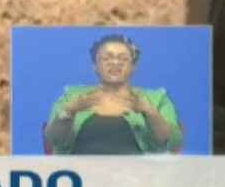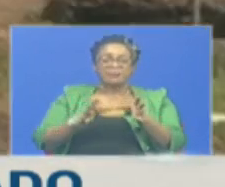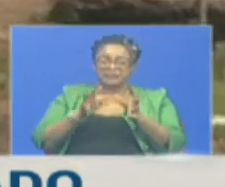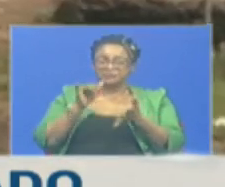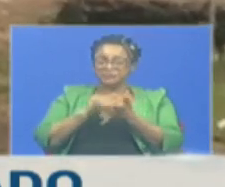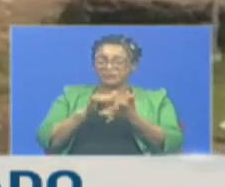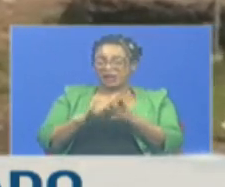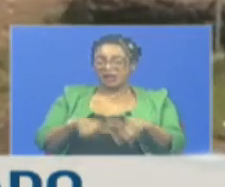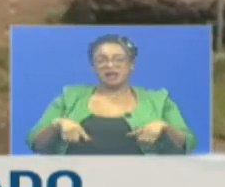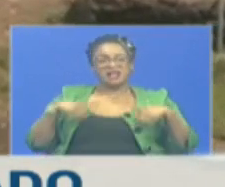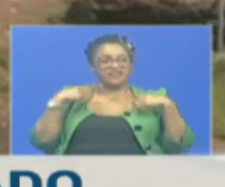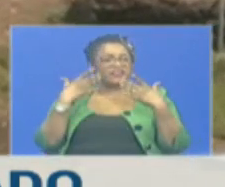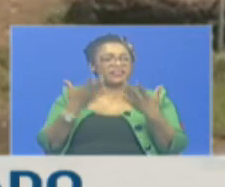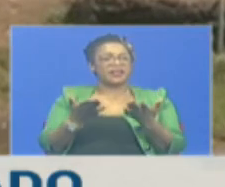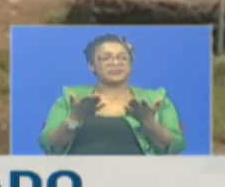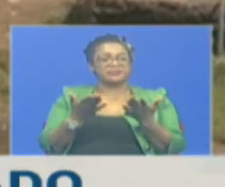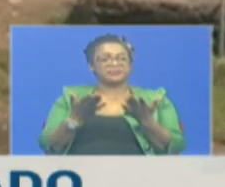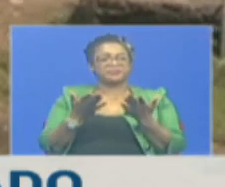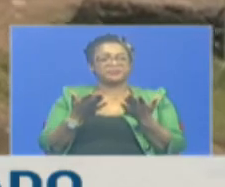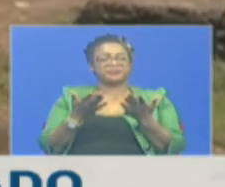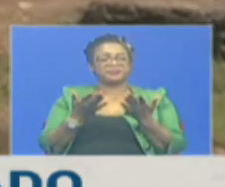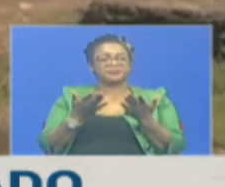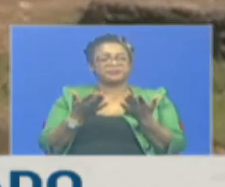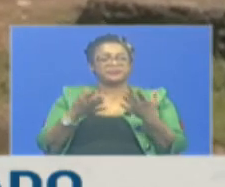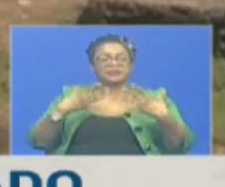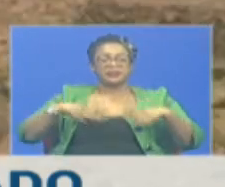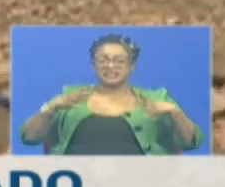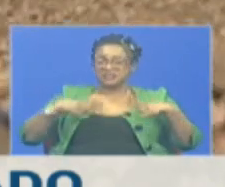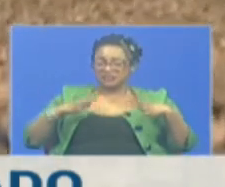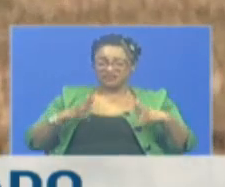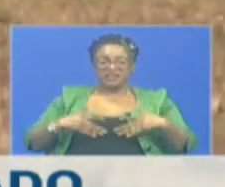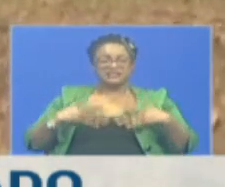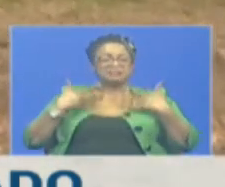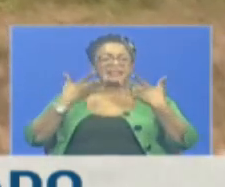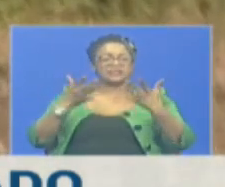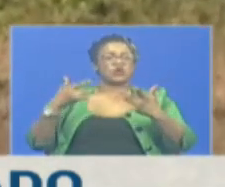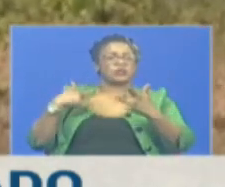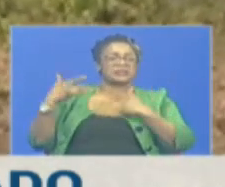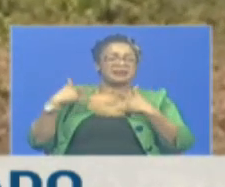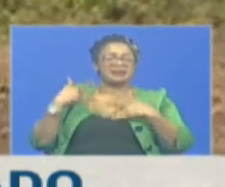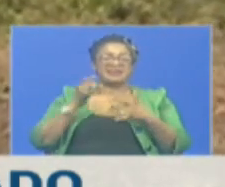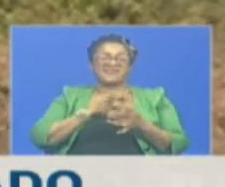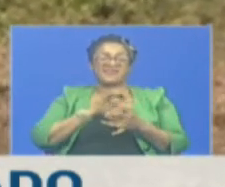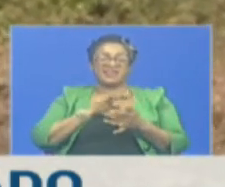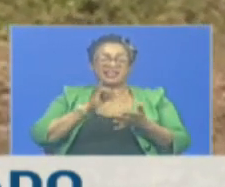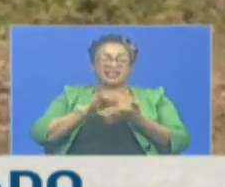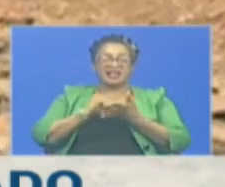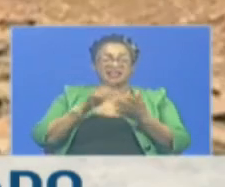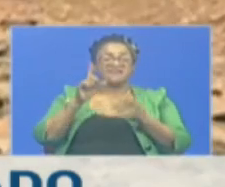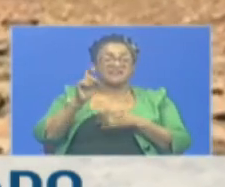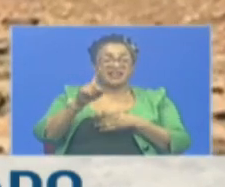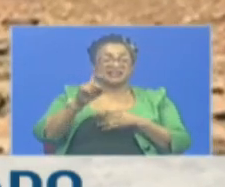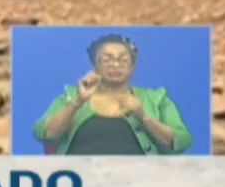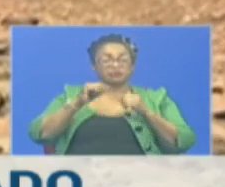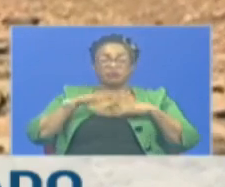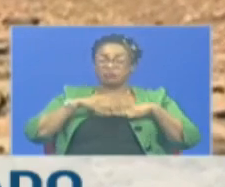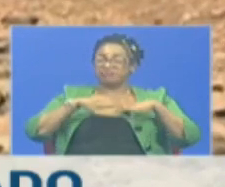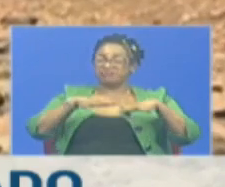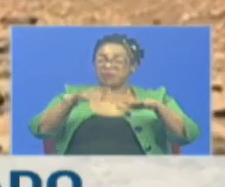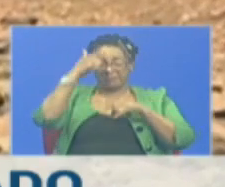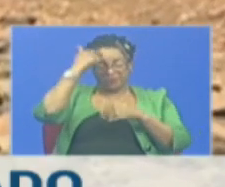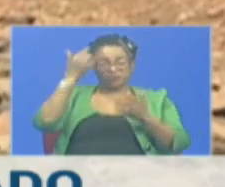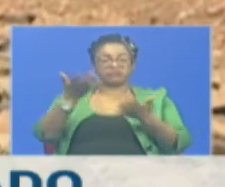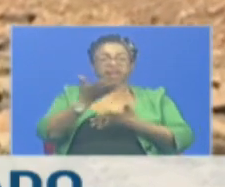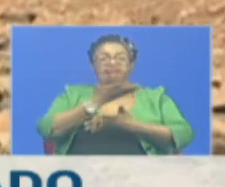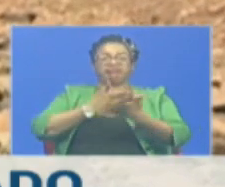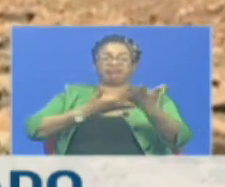that semi-informal area. Residents have expressed concerns and fears that the virus could have spread following the interaction the woman